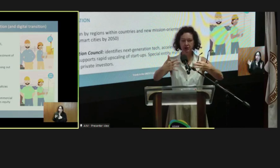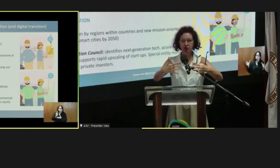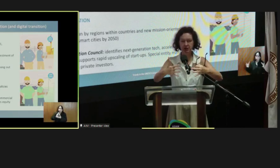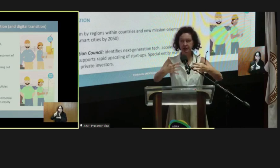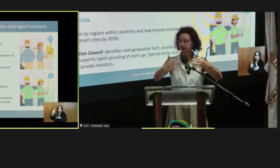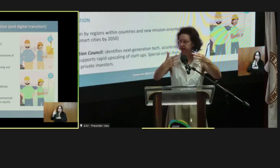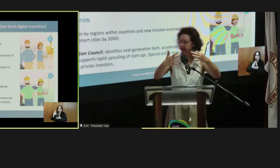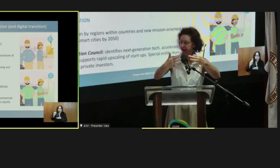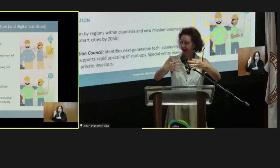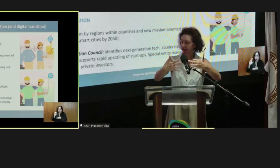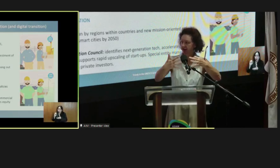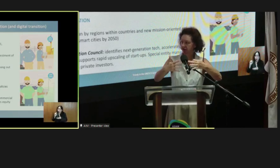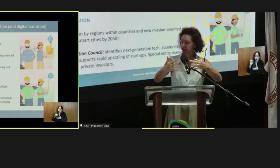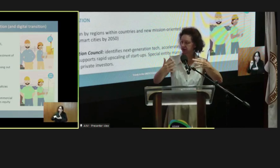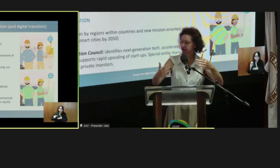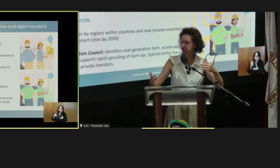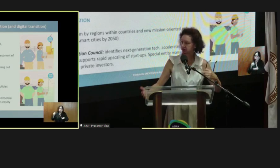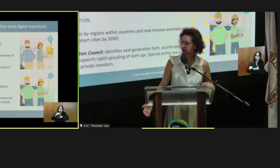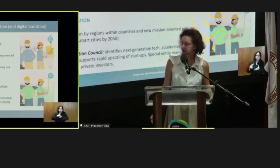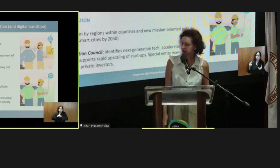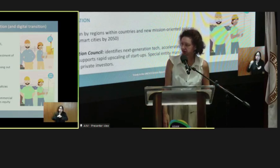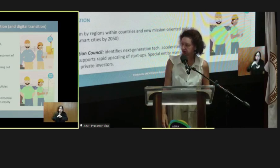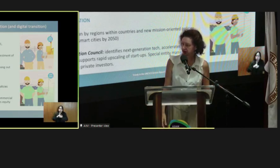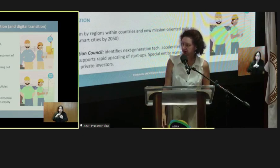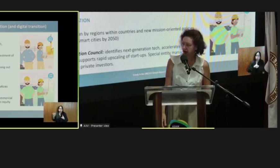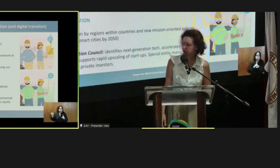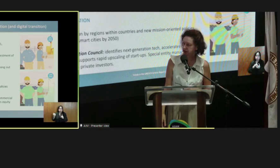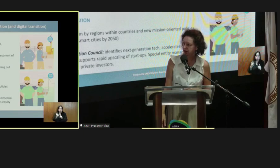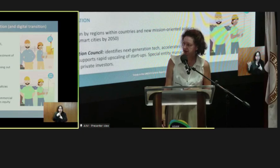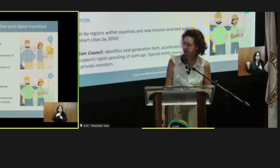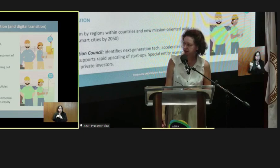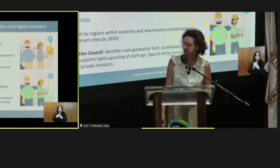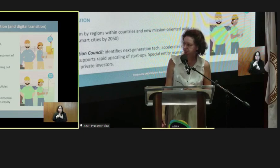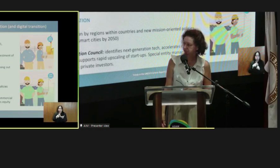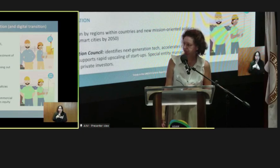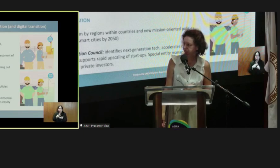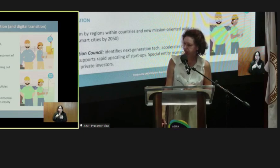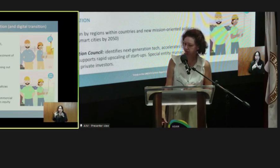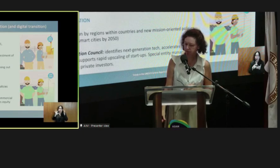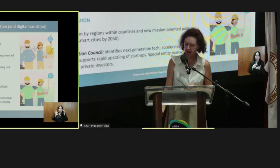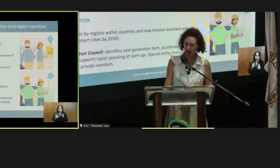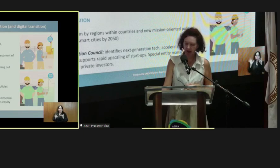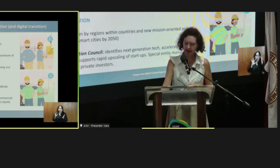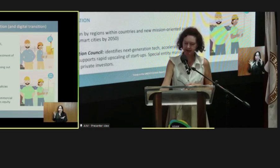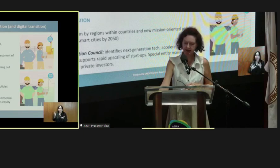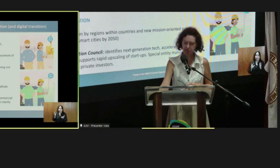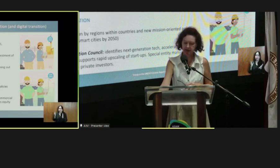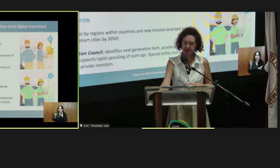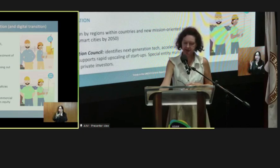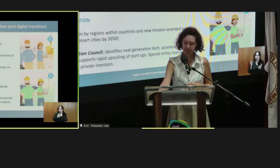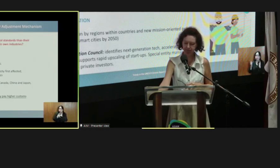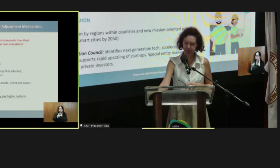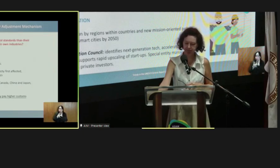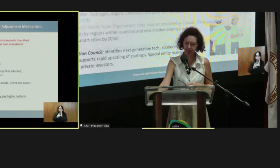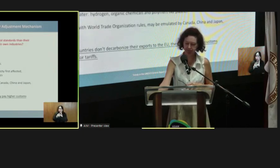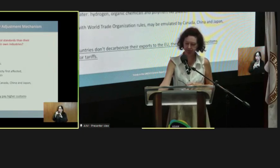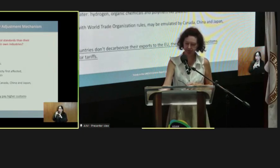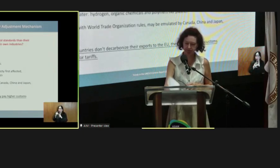to achieve together this these climate-smart cities. Next slide, please.